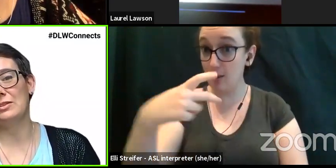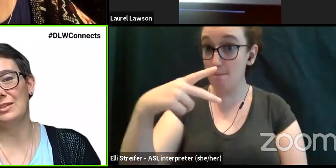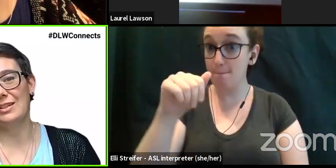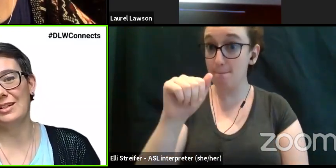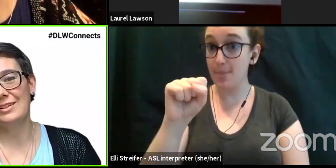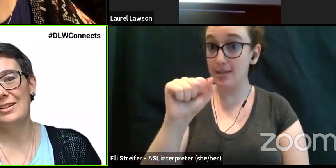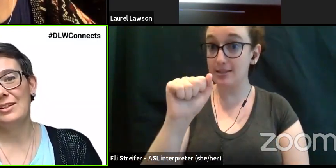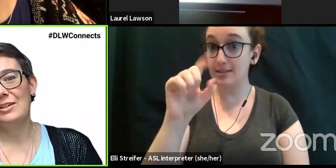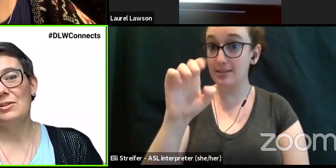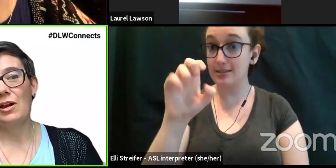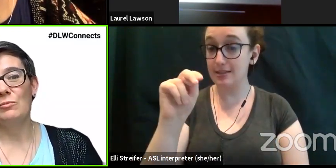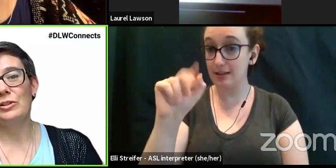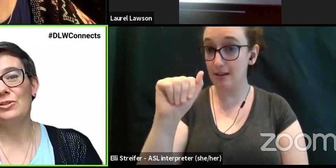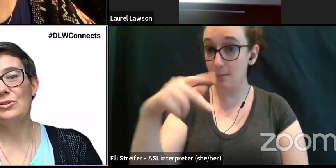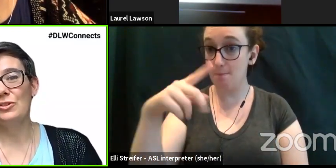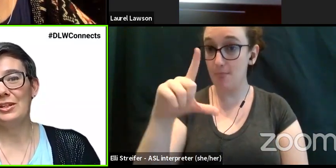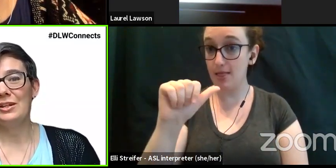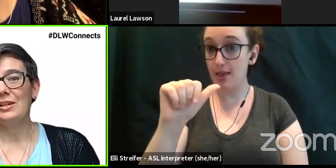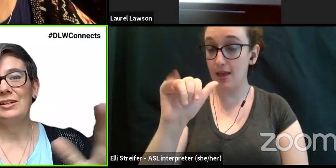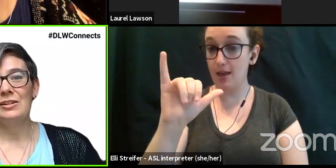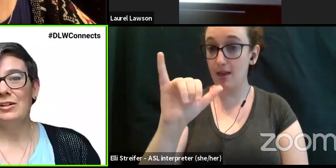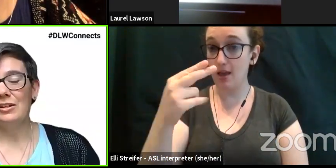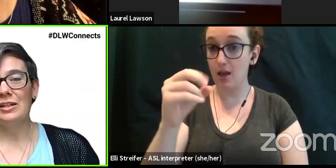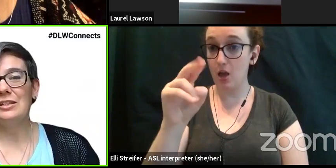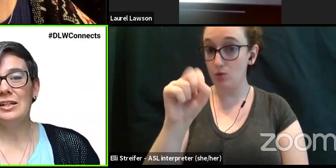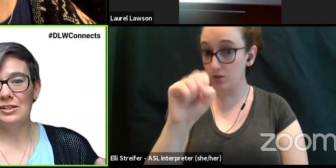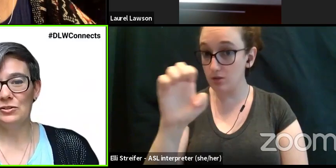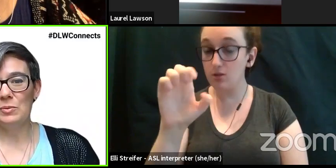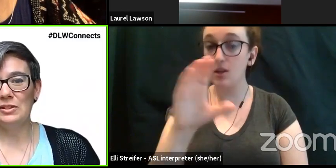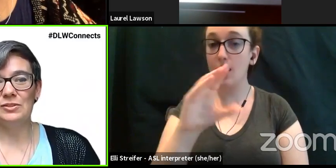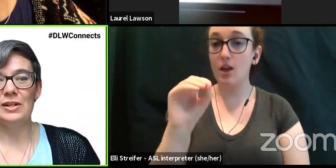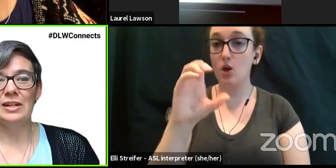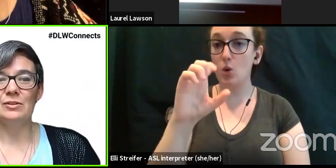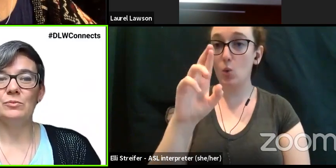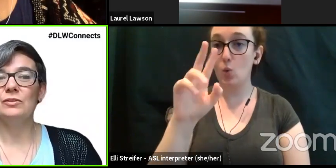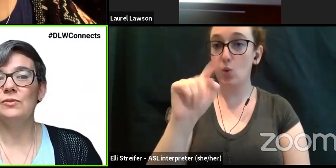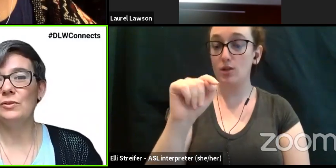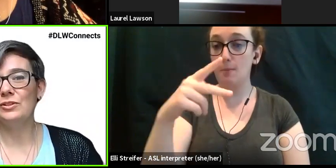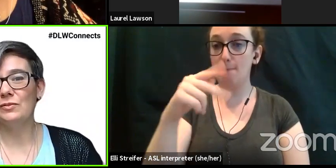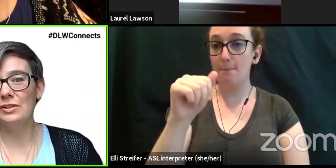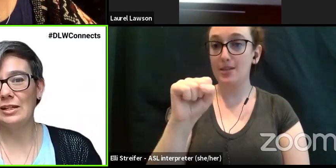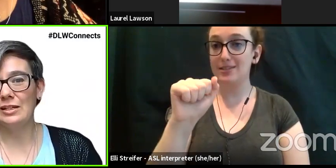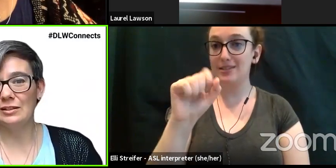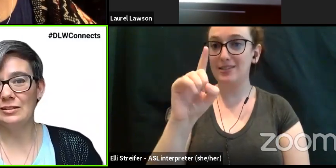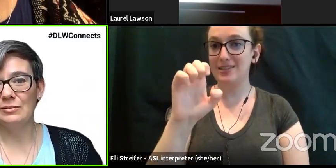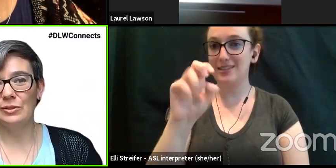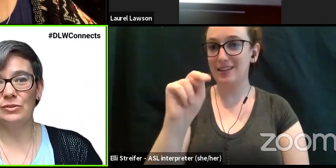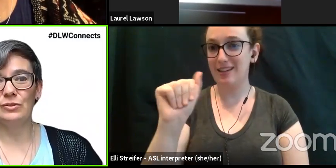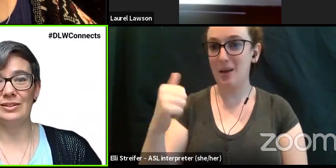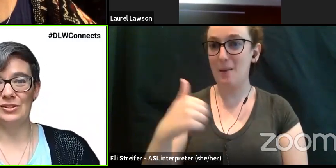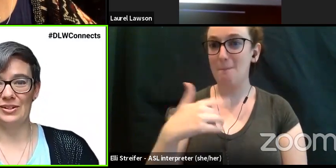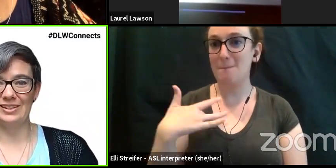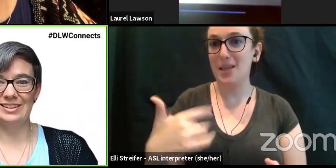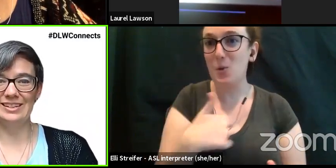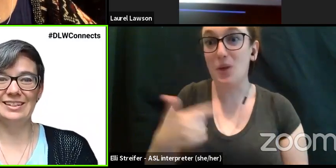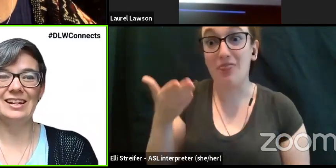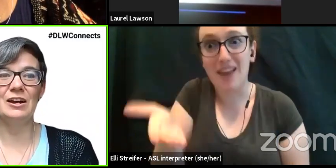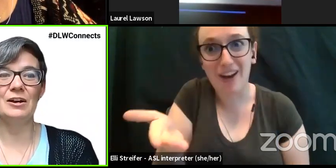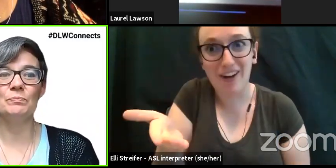Court Pasadena. We are usually inundating your spaces right now, and we look forward to reuniting with you next